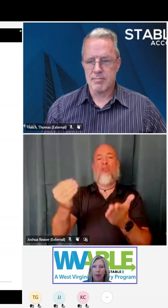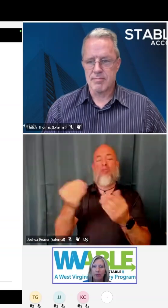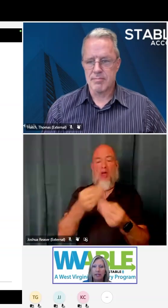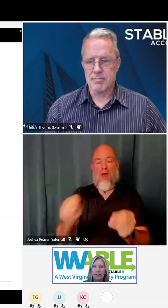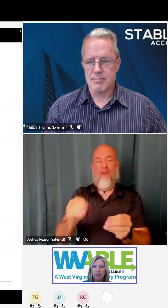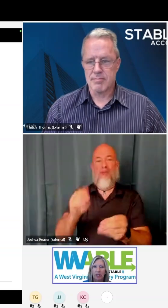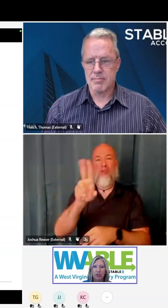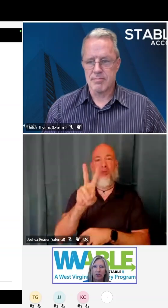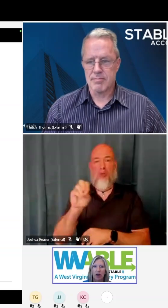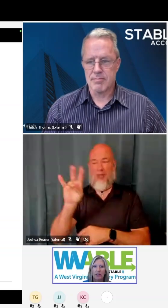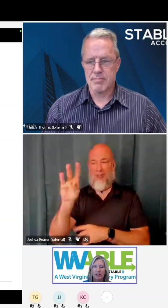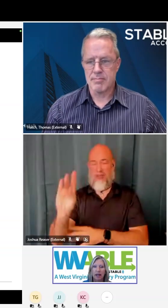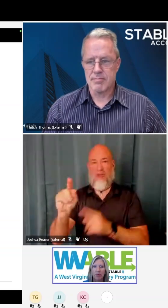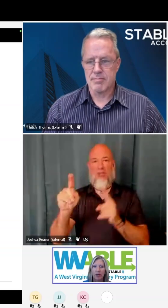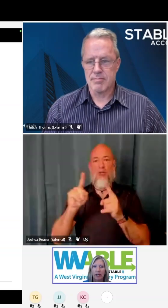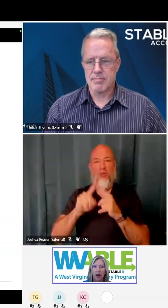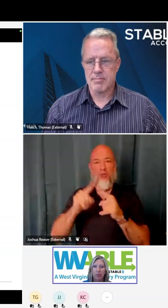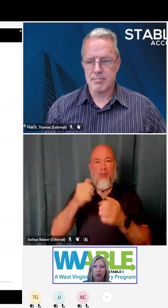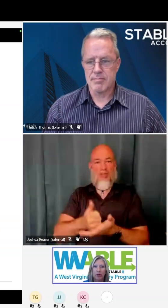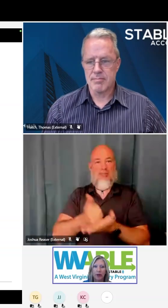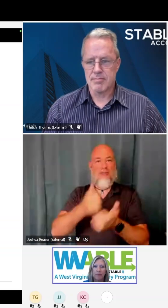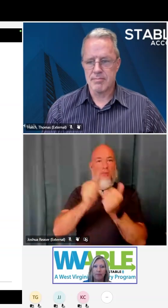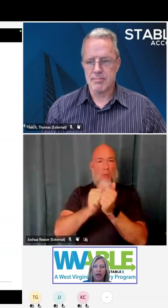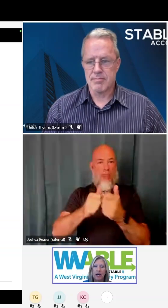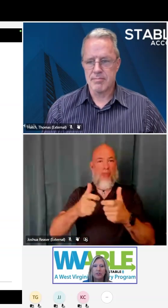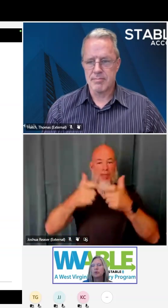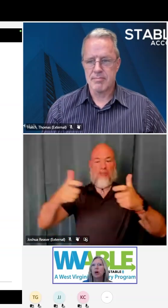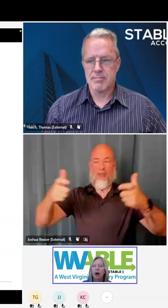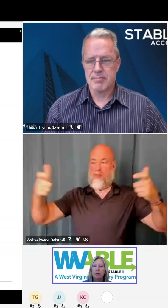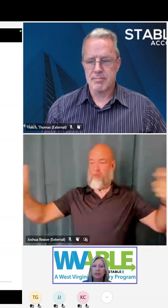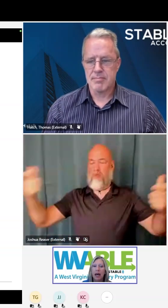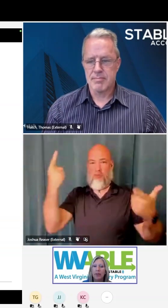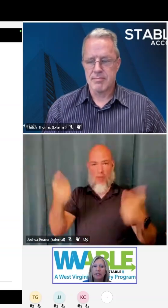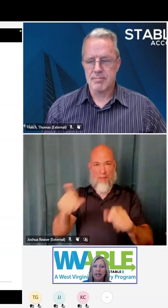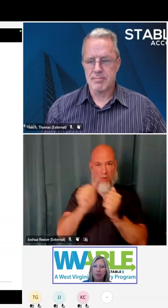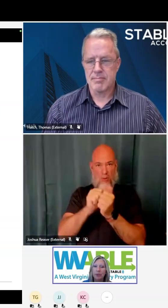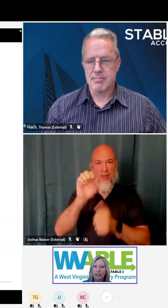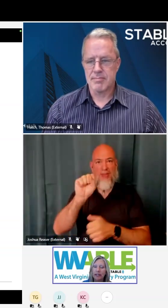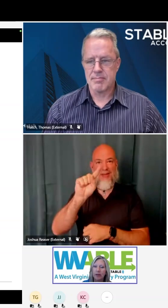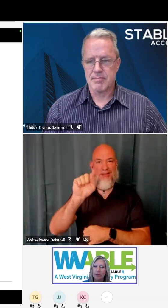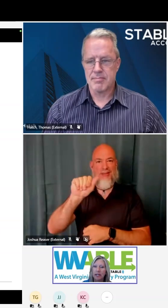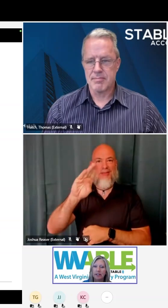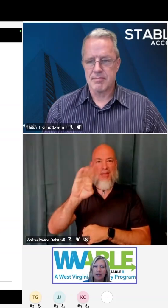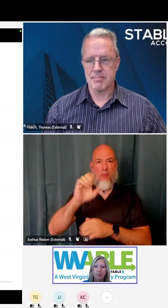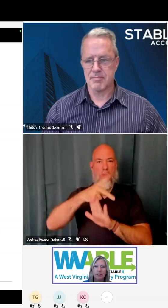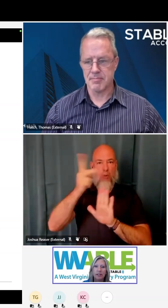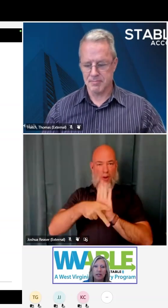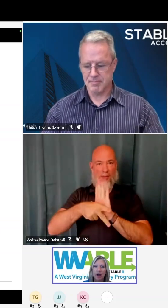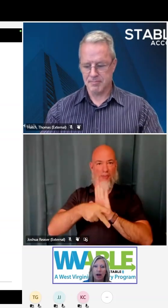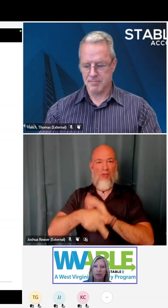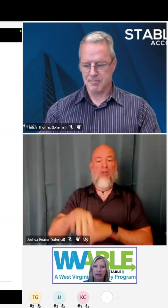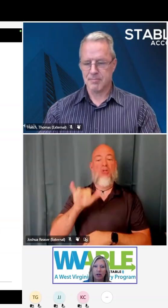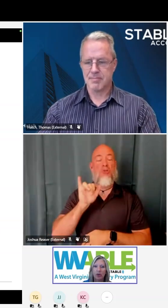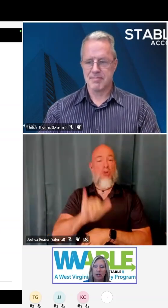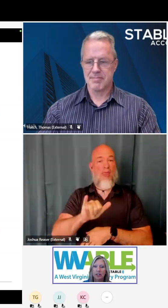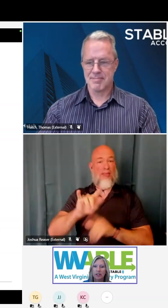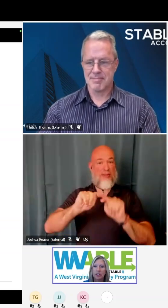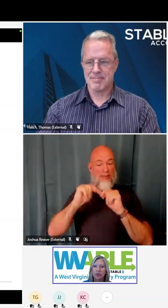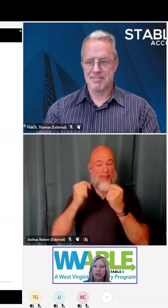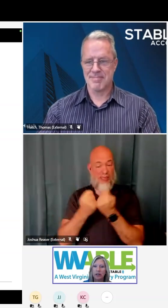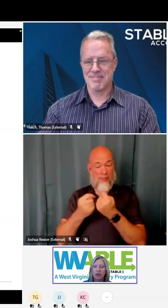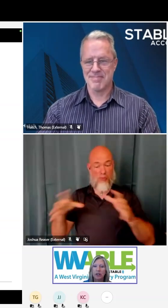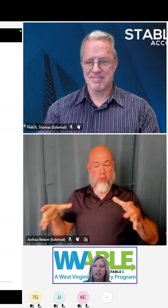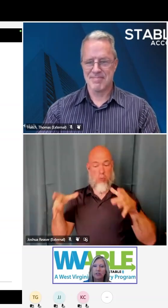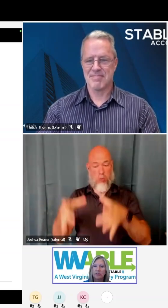with the rapid expansion of the Stable Account Program. So Thomas and the Stable team, they stay busy traveling across